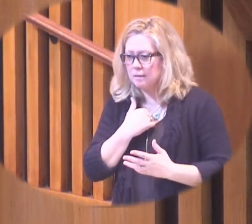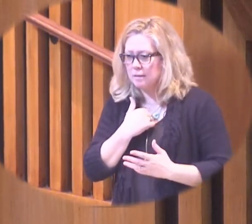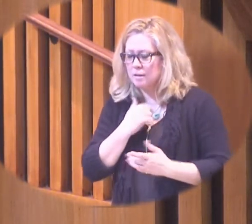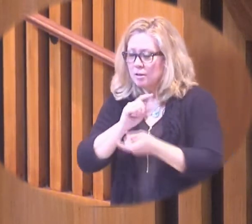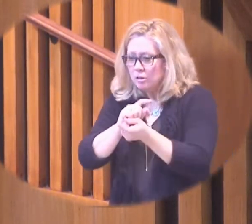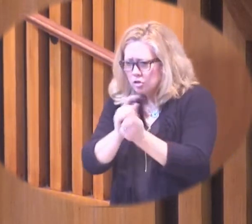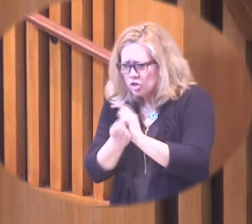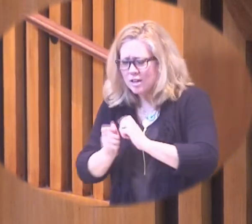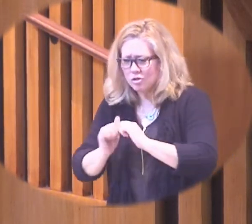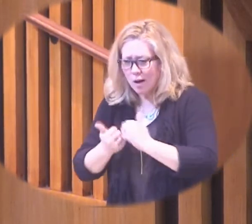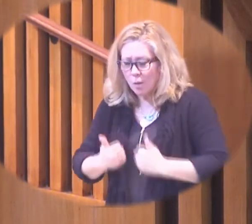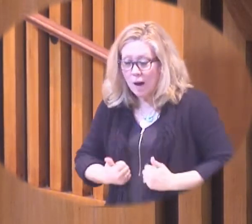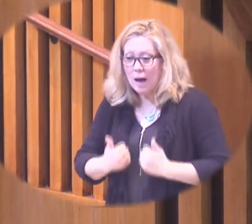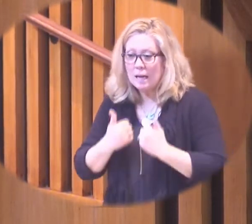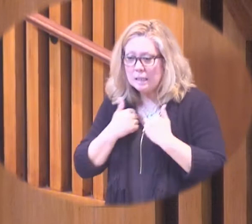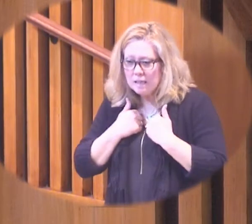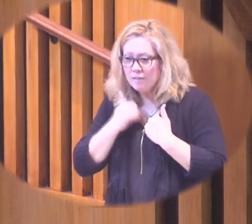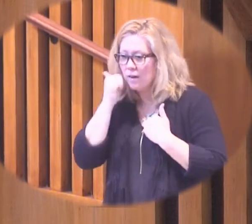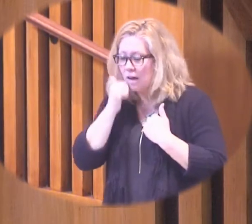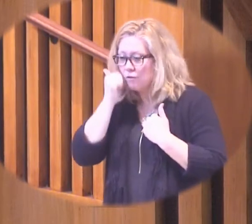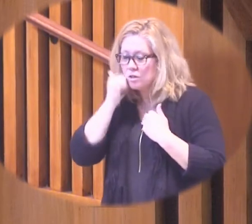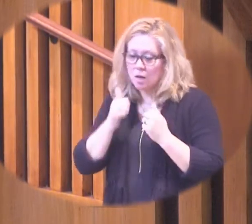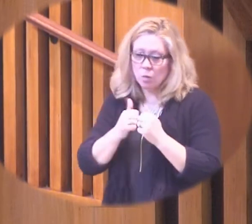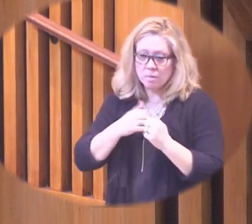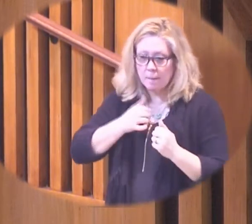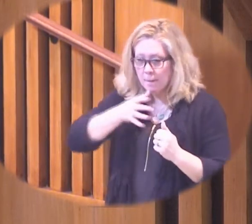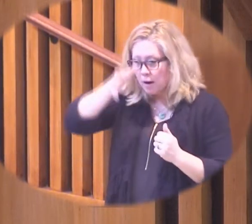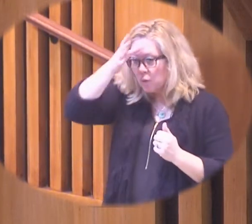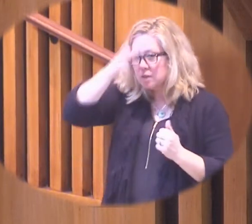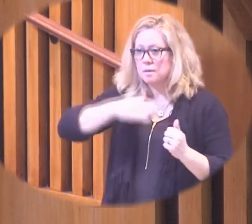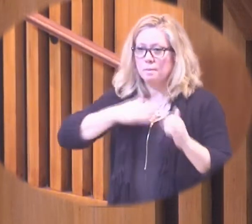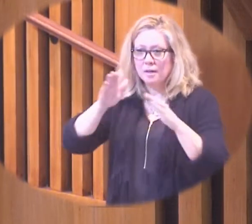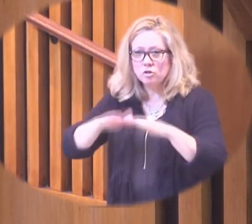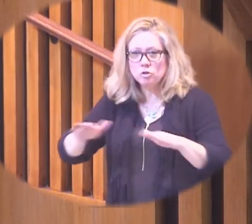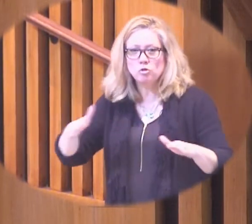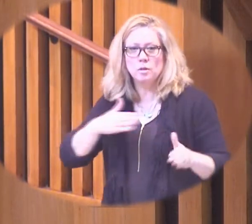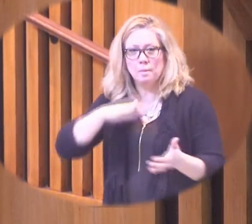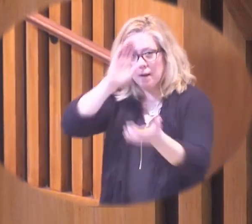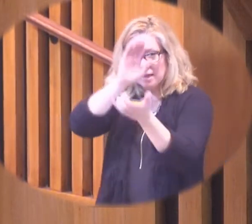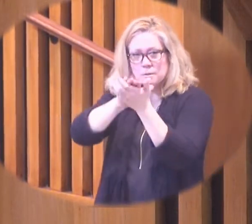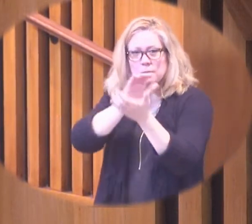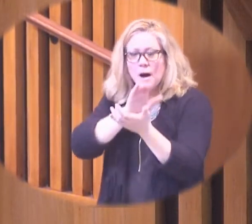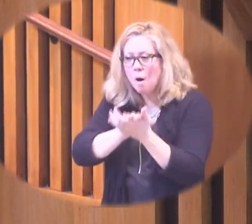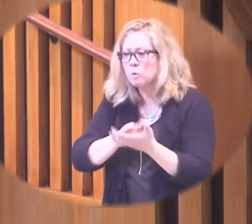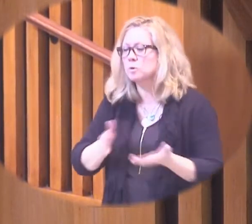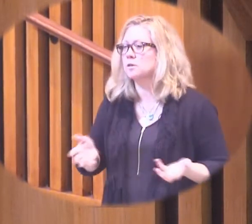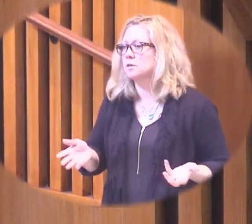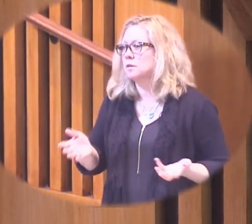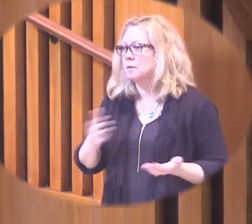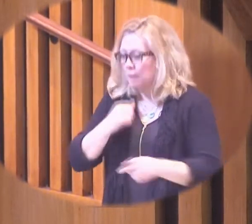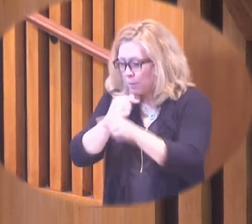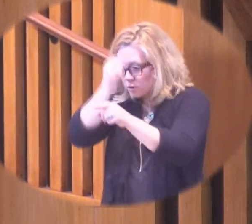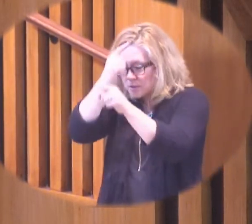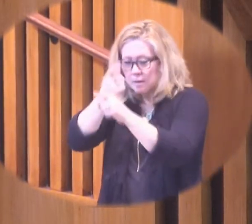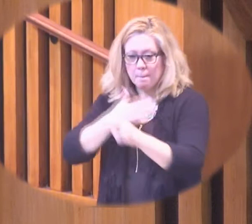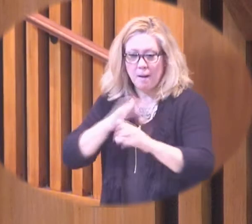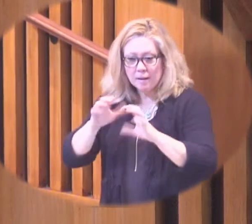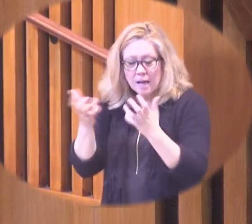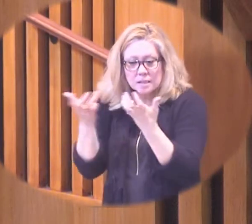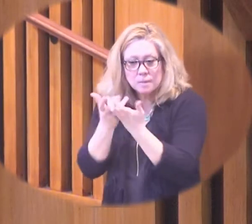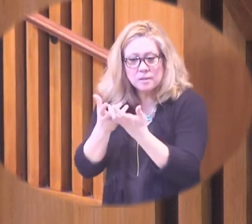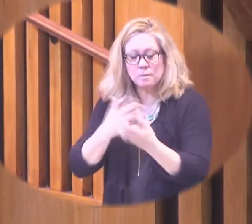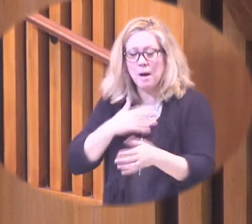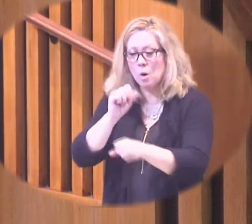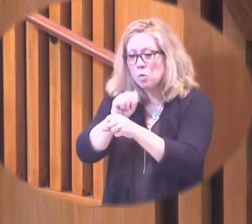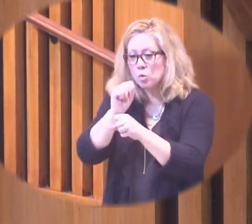life with my parents, with my children, with my spouse, with my brothers and sisters, with my classmates, with